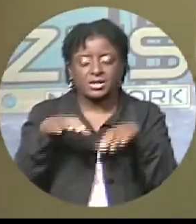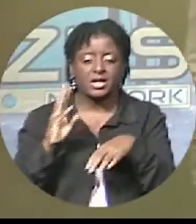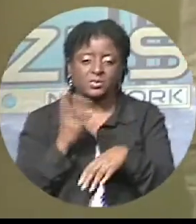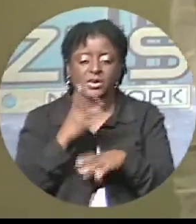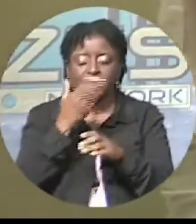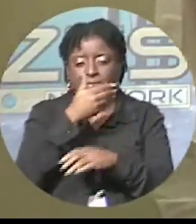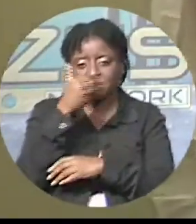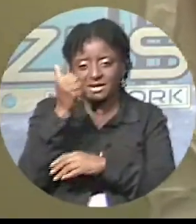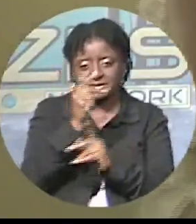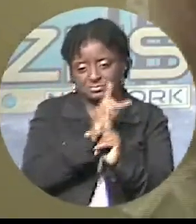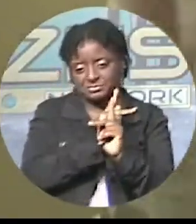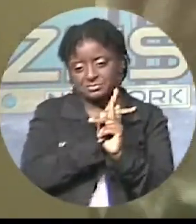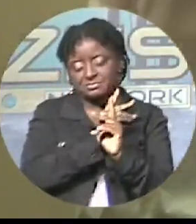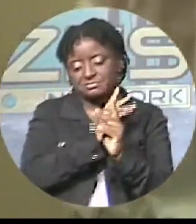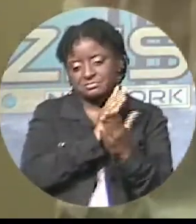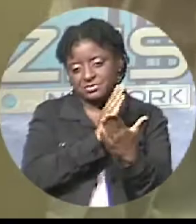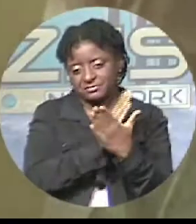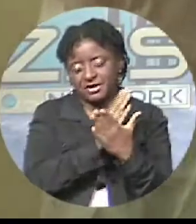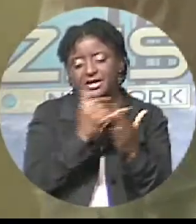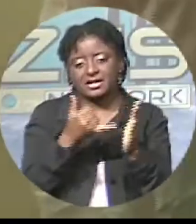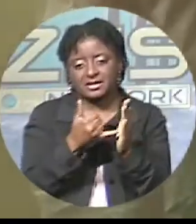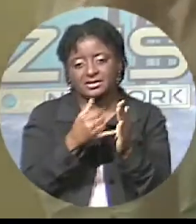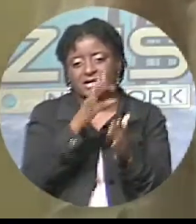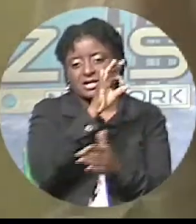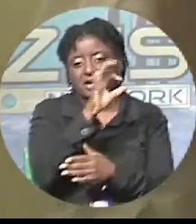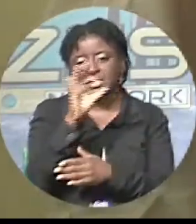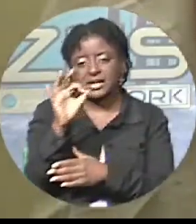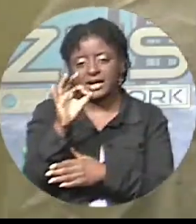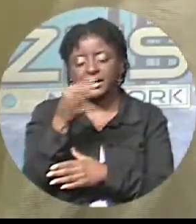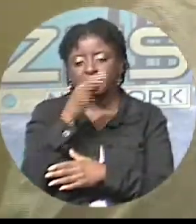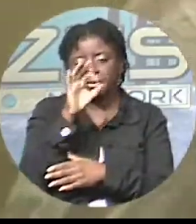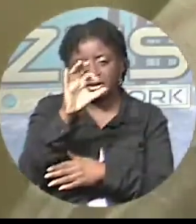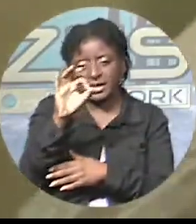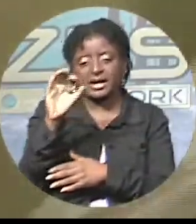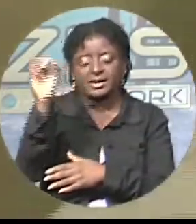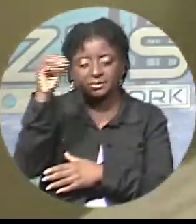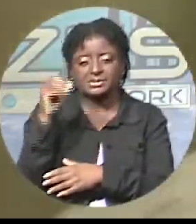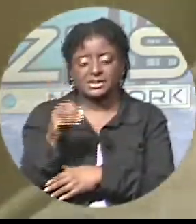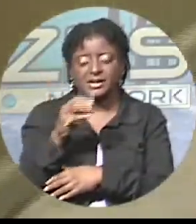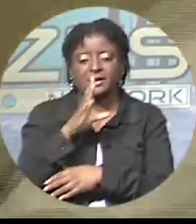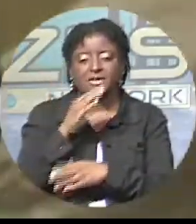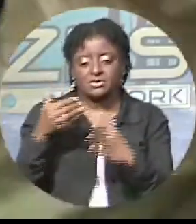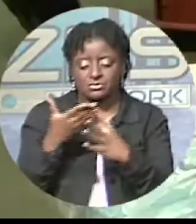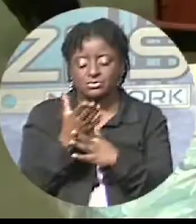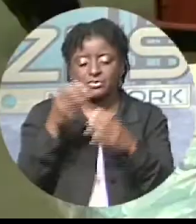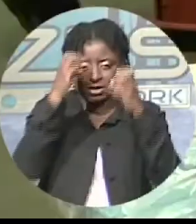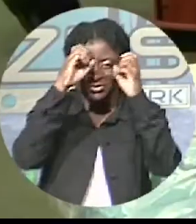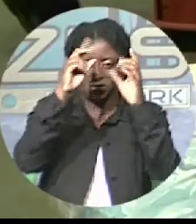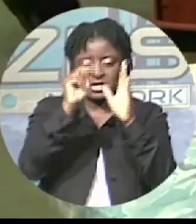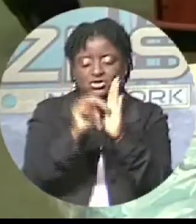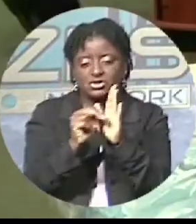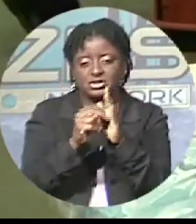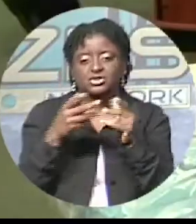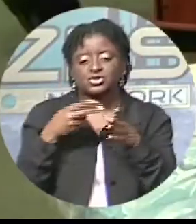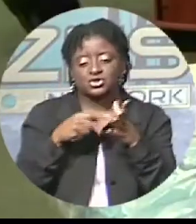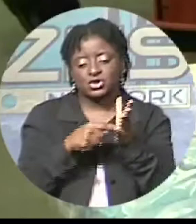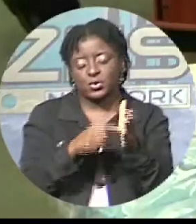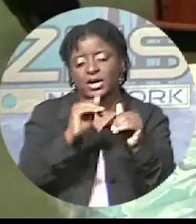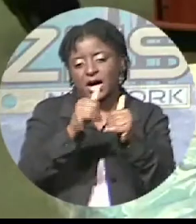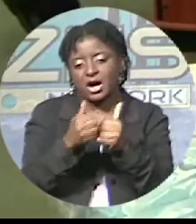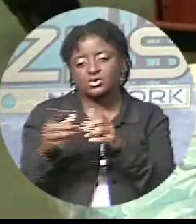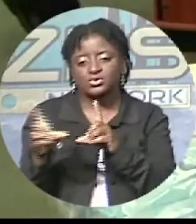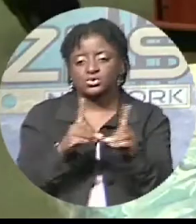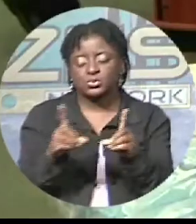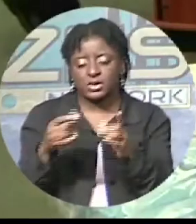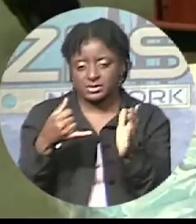best prevent it 99.9%. So by education and showing them how to do it, that's our goal. CDC guidelines say just